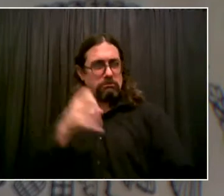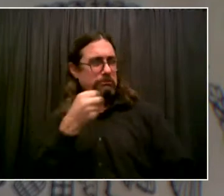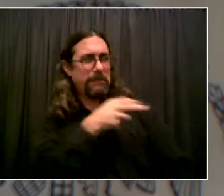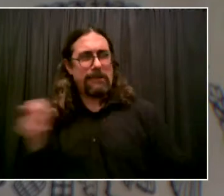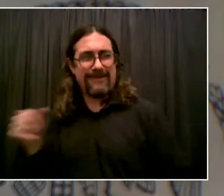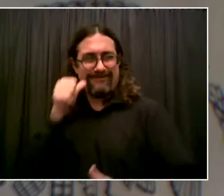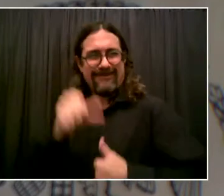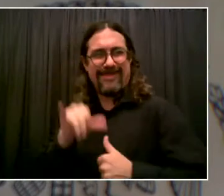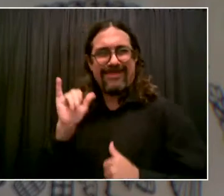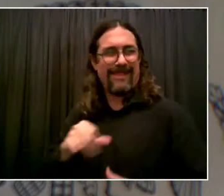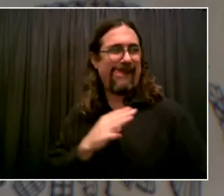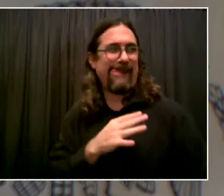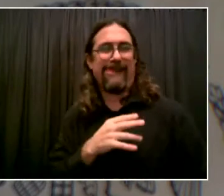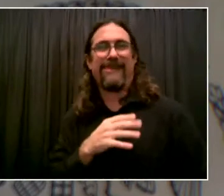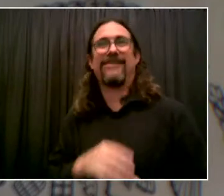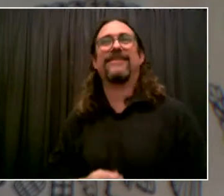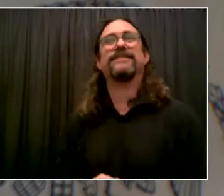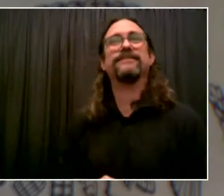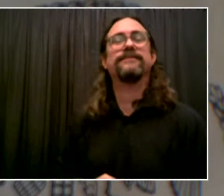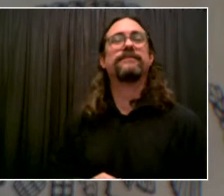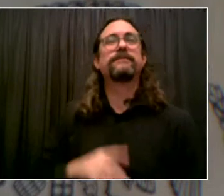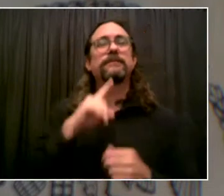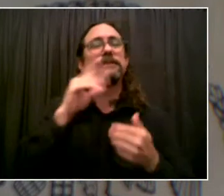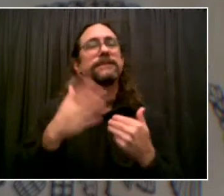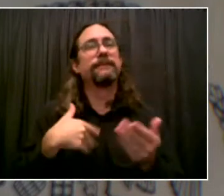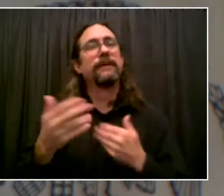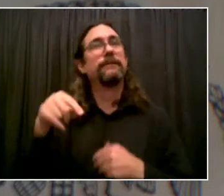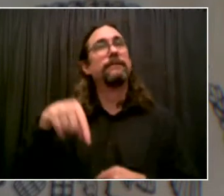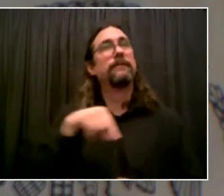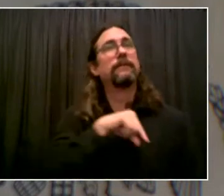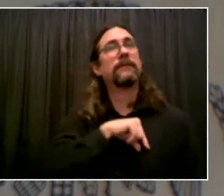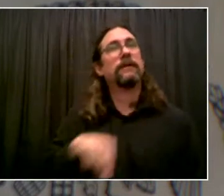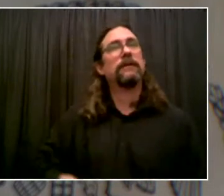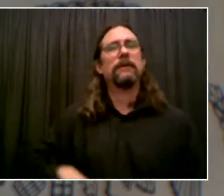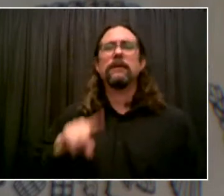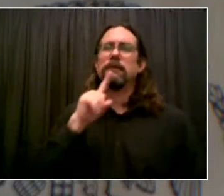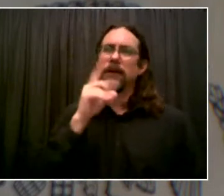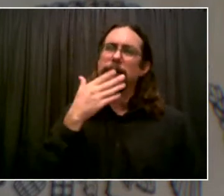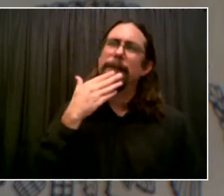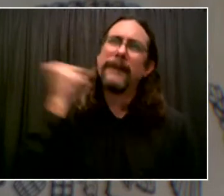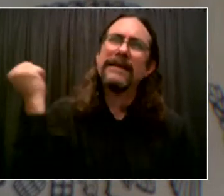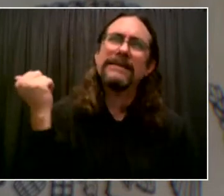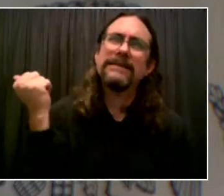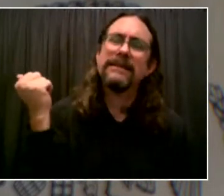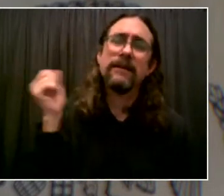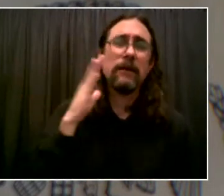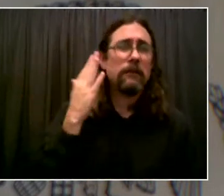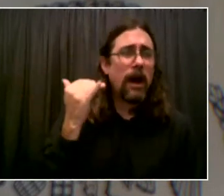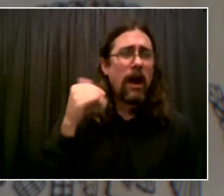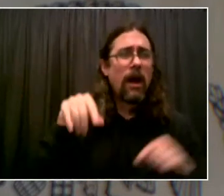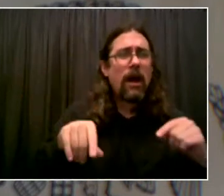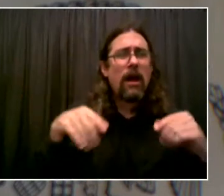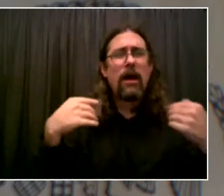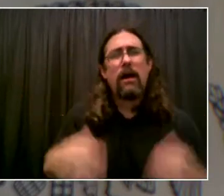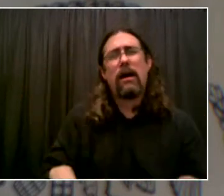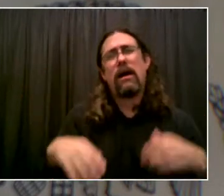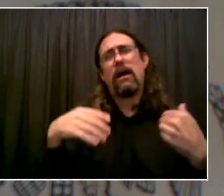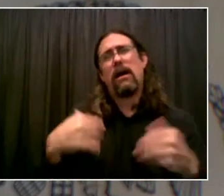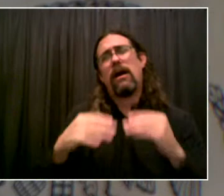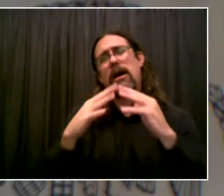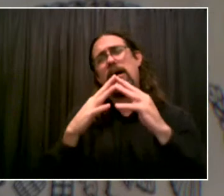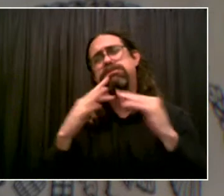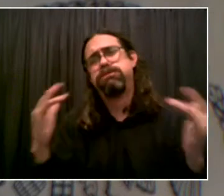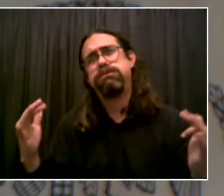of languages spoken, of course, right here in Queens. And I, of course, have to give it up for the best food in the city right here. Whether